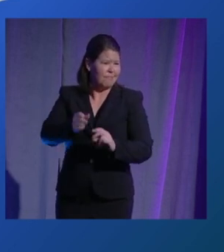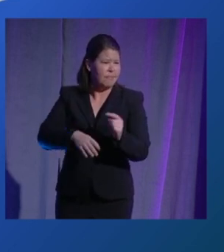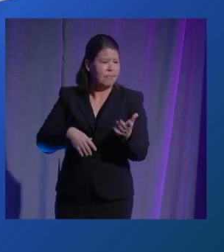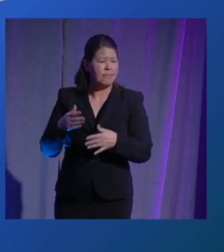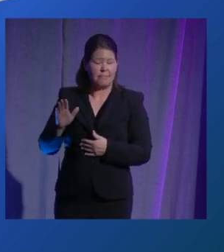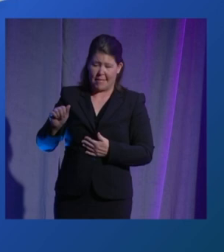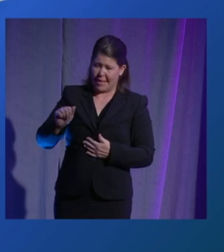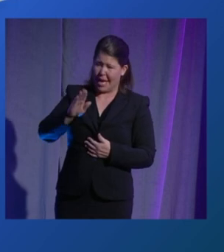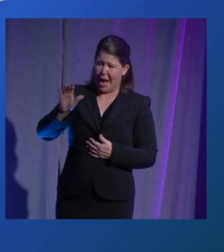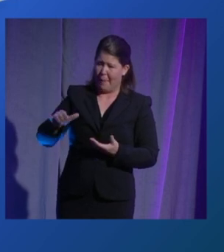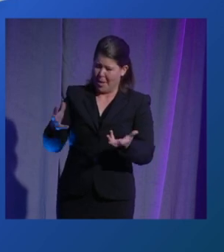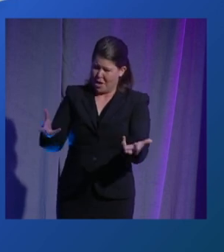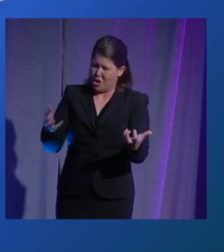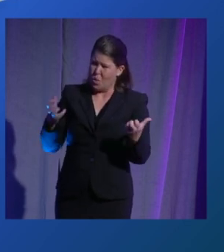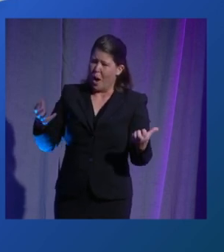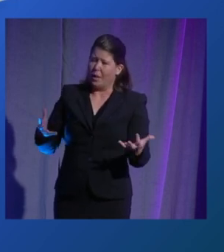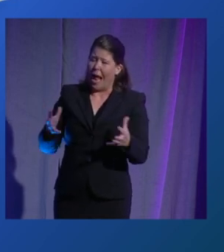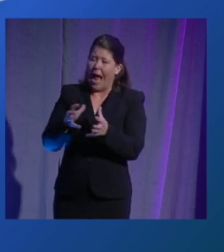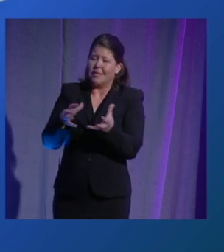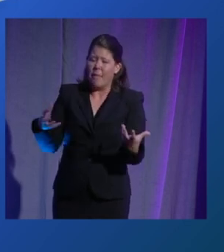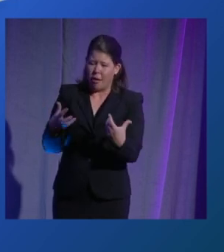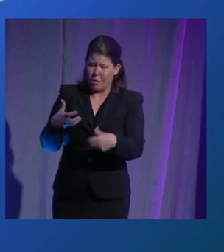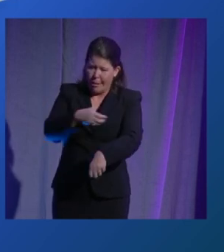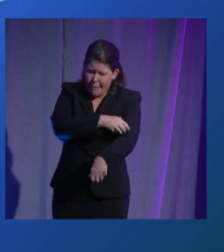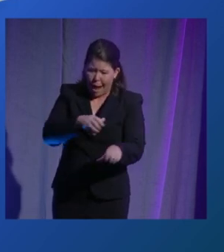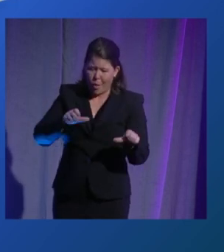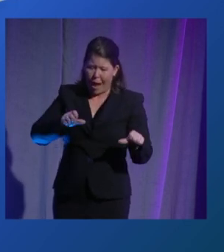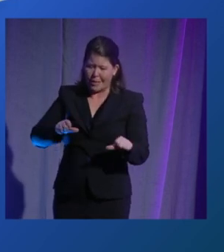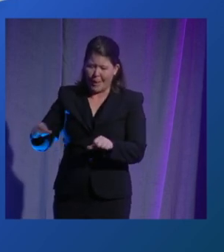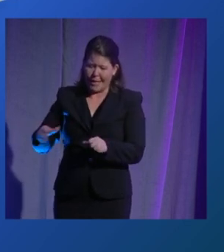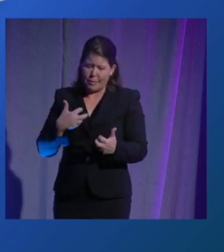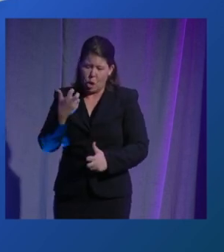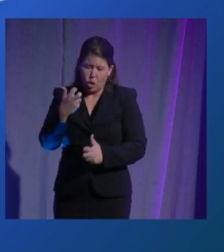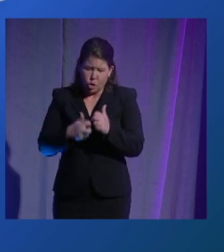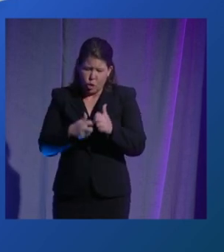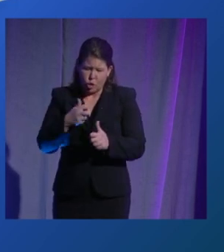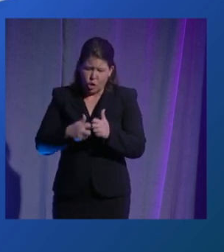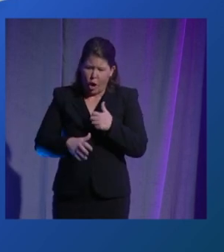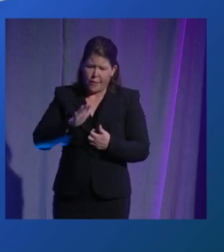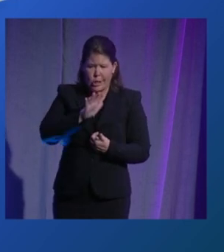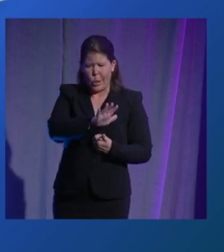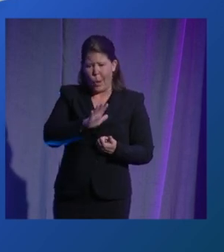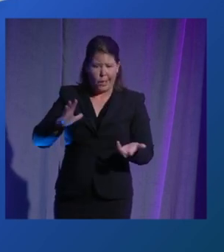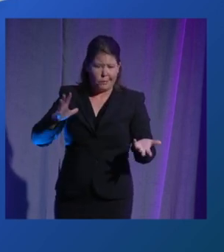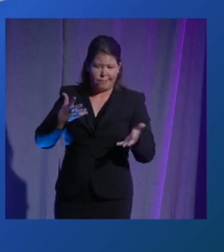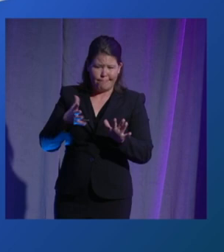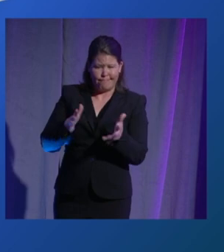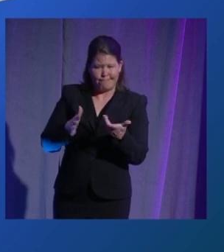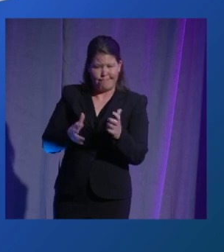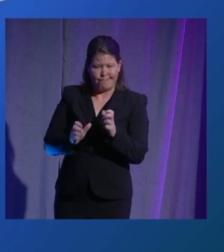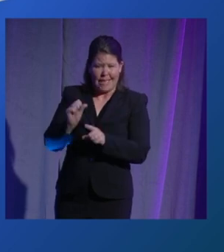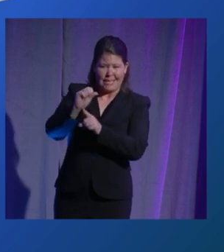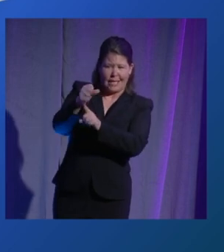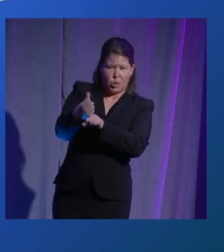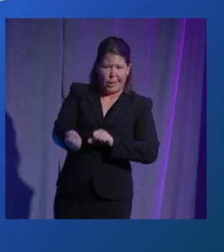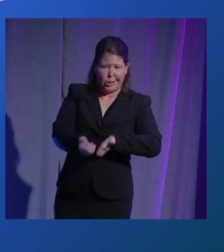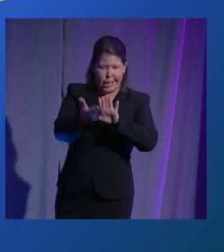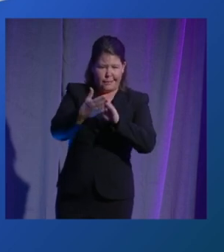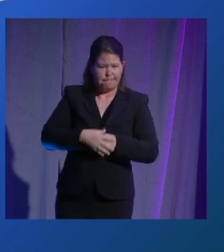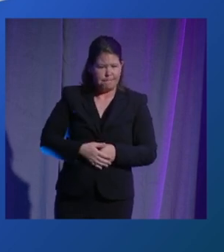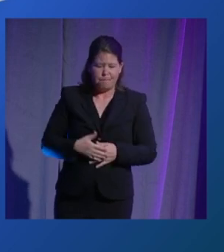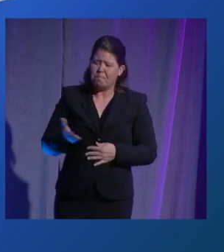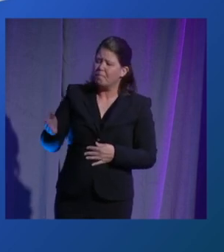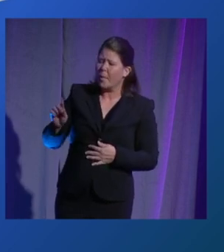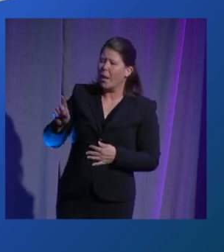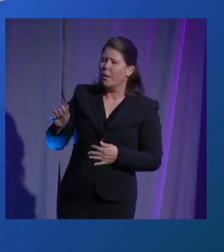you can responsibly to solve your your particular issues what do you guys think about this dton we are starting to pay attention um you